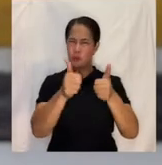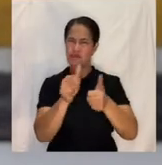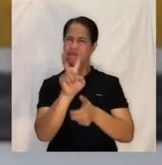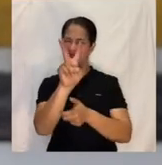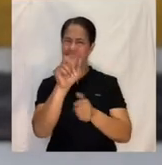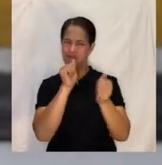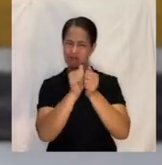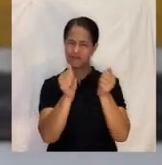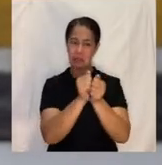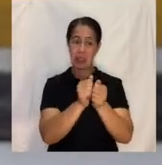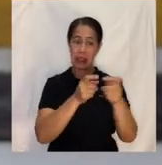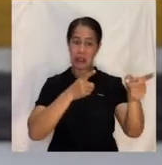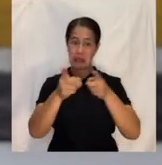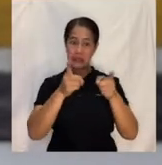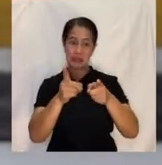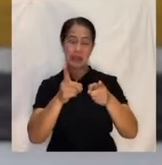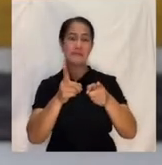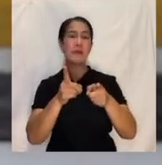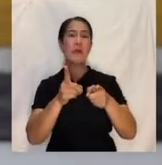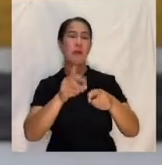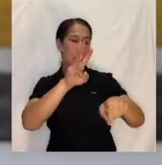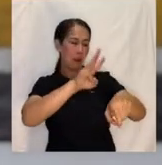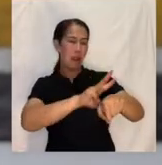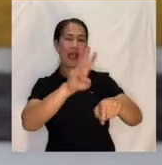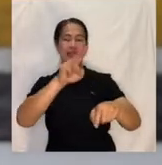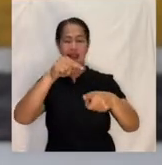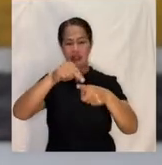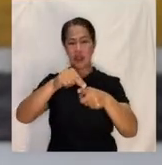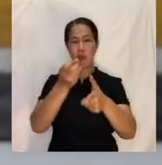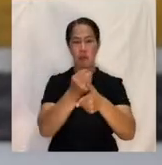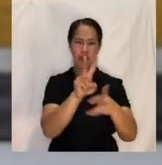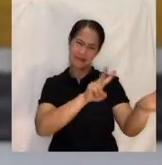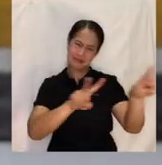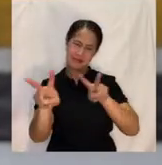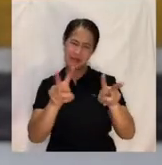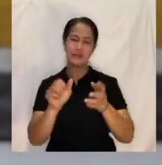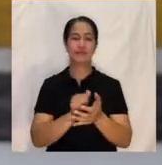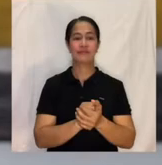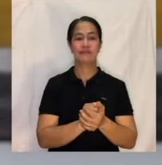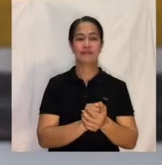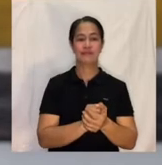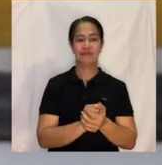of the 2 meanings describe watch as a noun and as a verb?